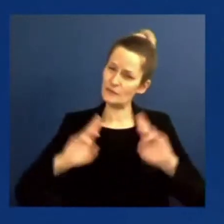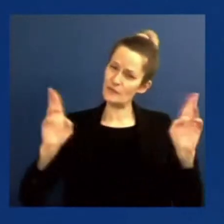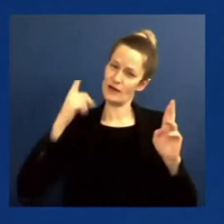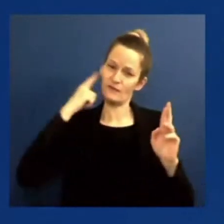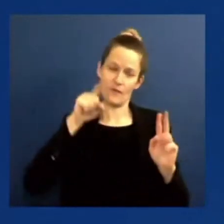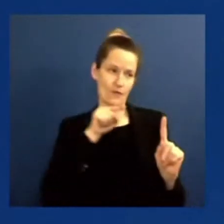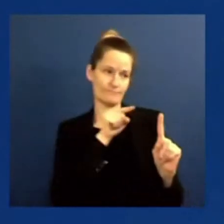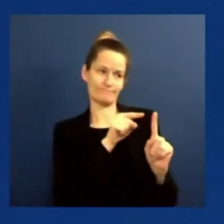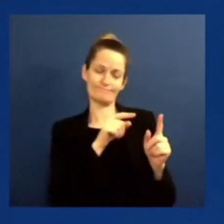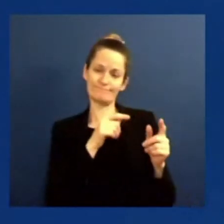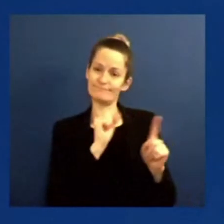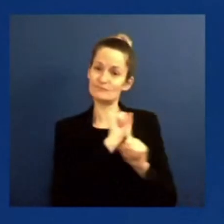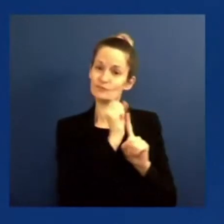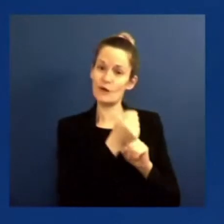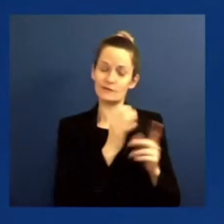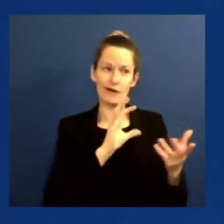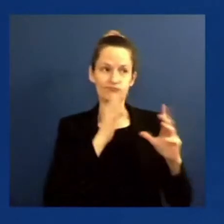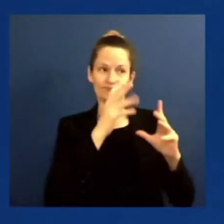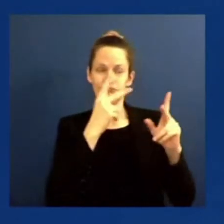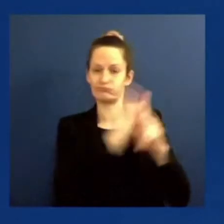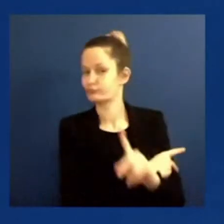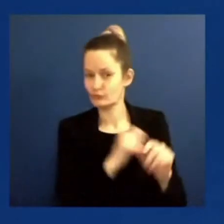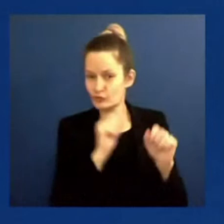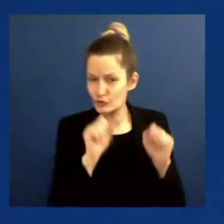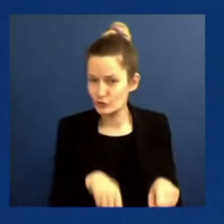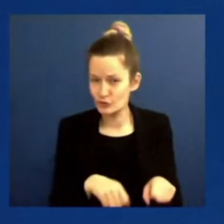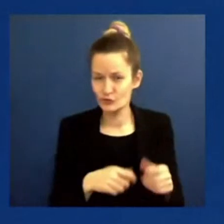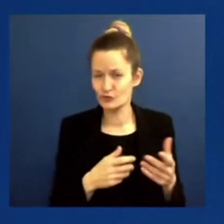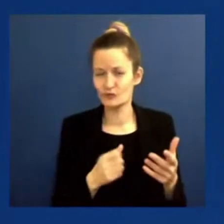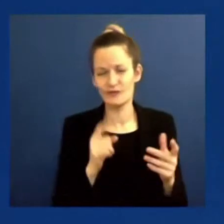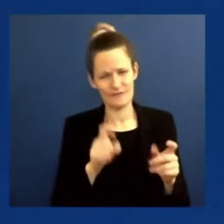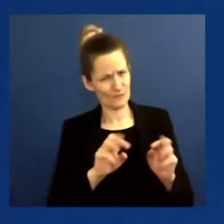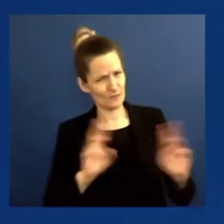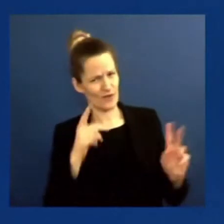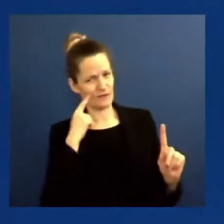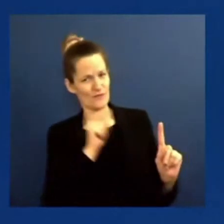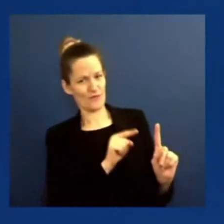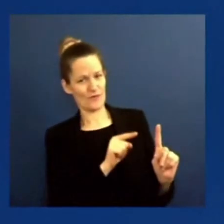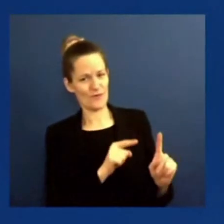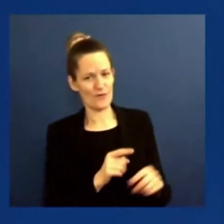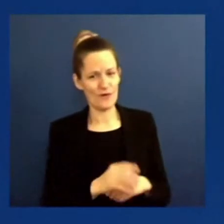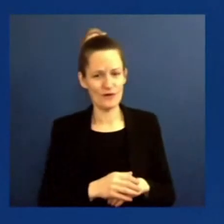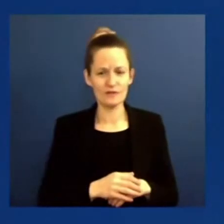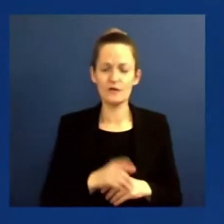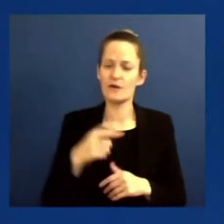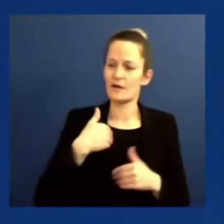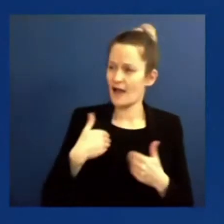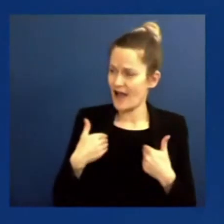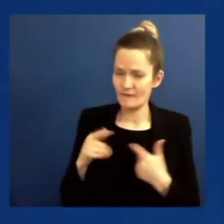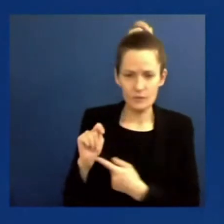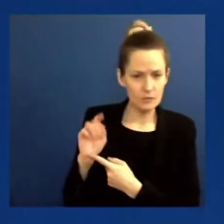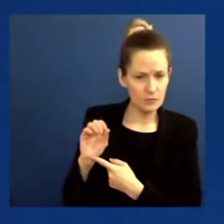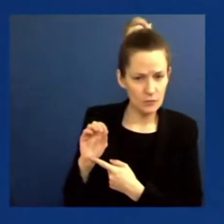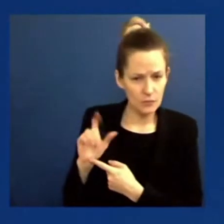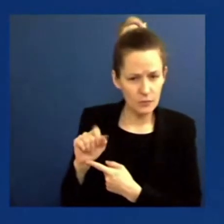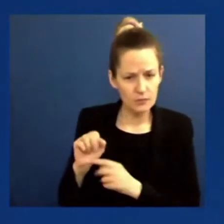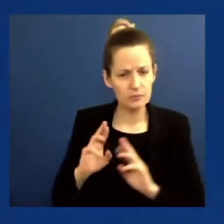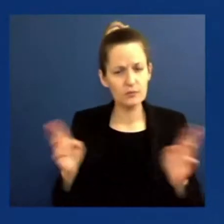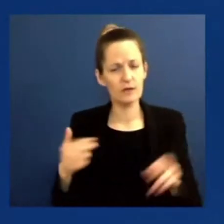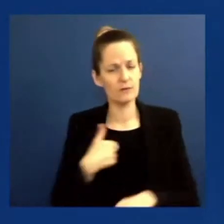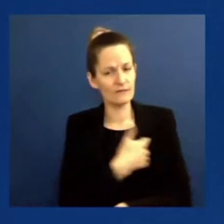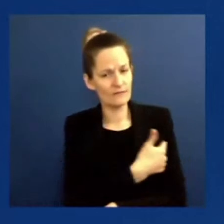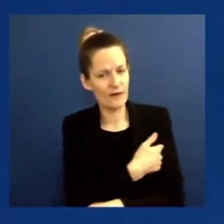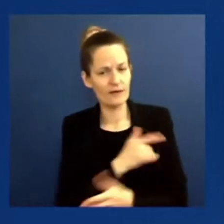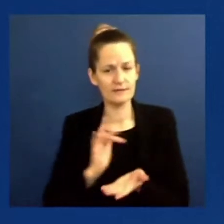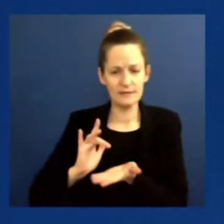Yeah, the thing I would add here is that we have the tools. We have the vaccines, we have the therapeutics, we have the ability, as Dr. Fauci has